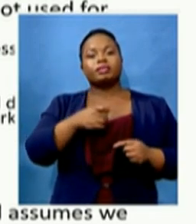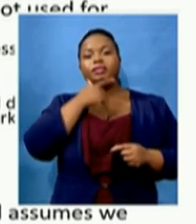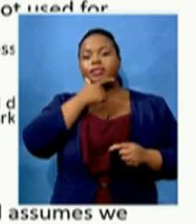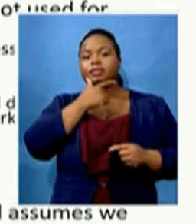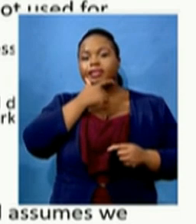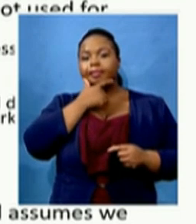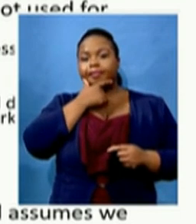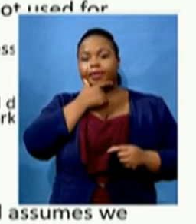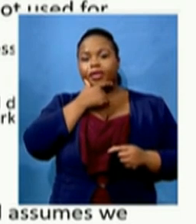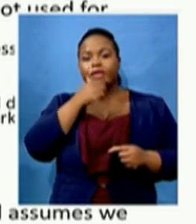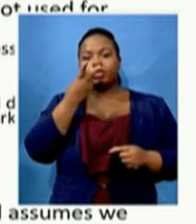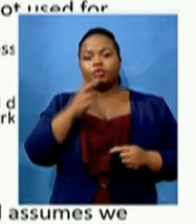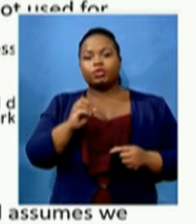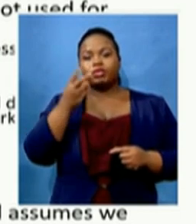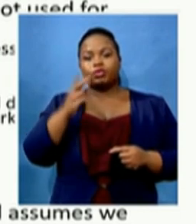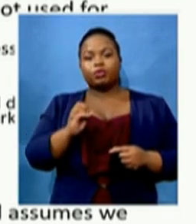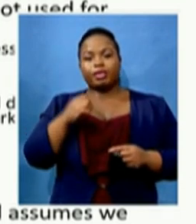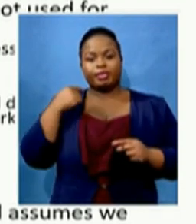interventions are